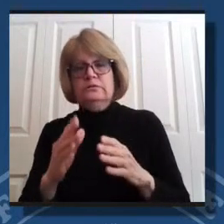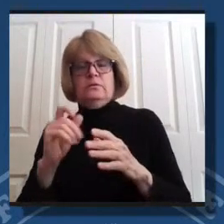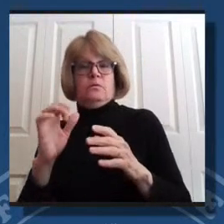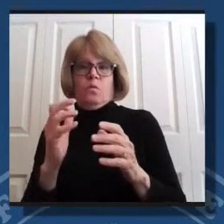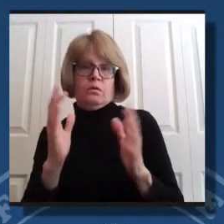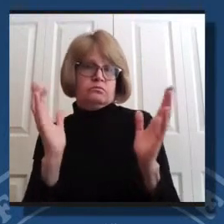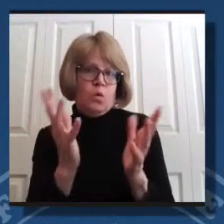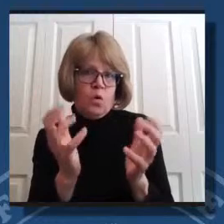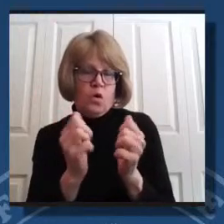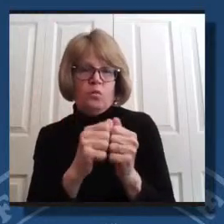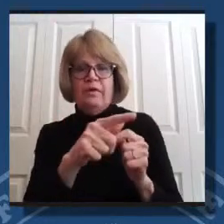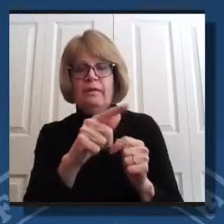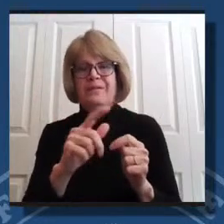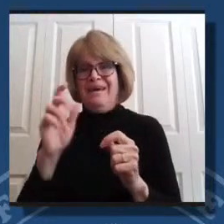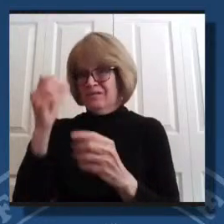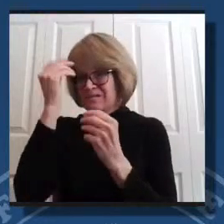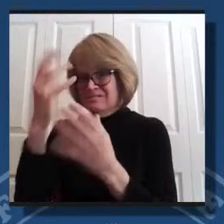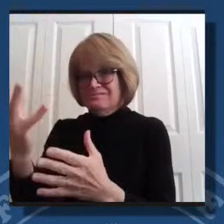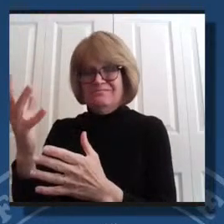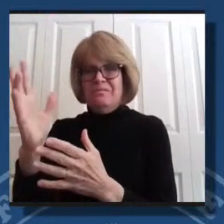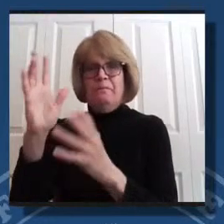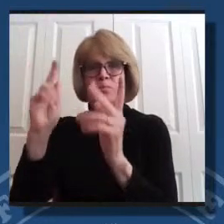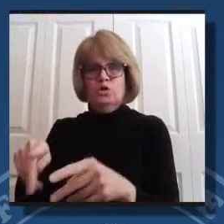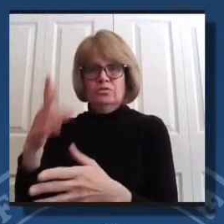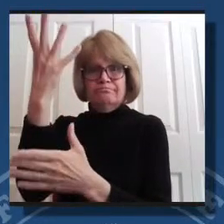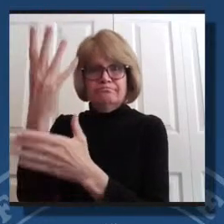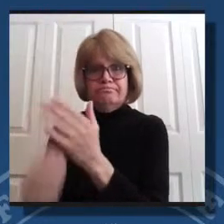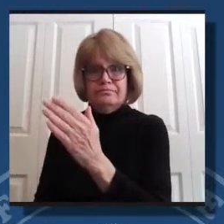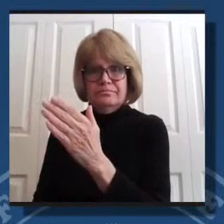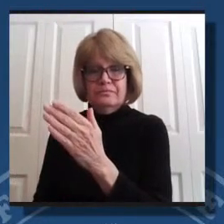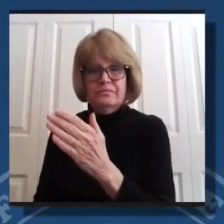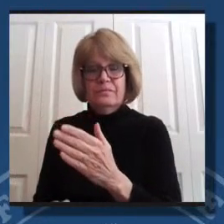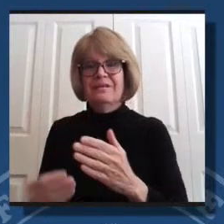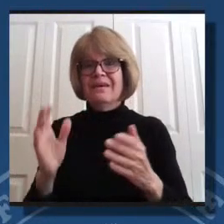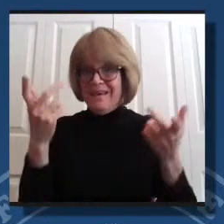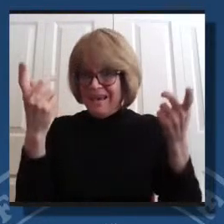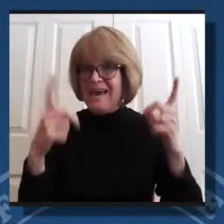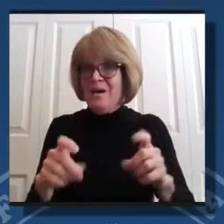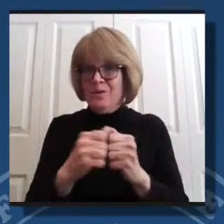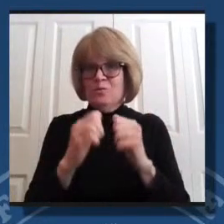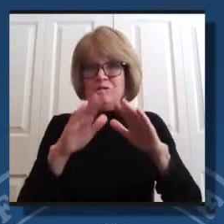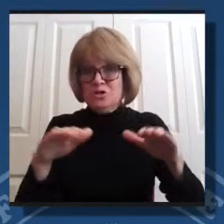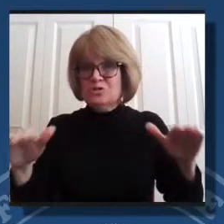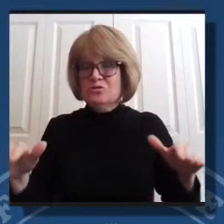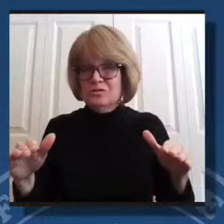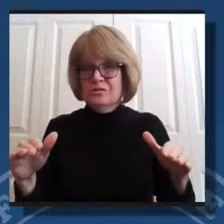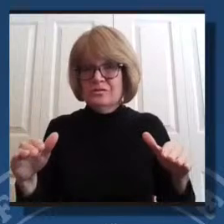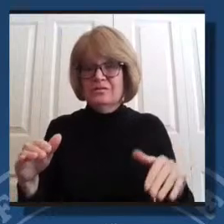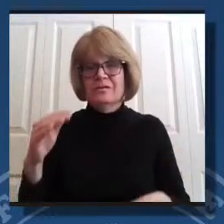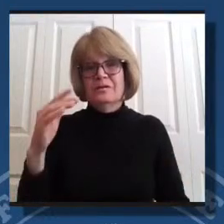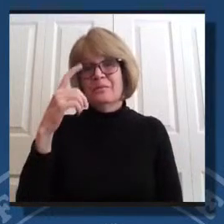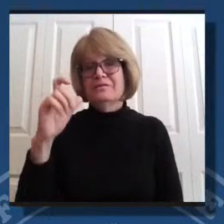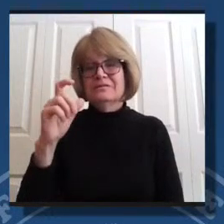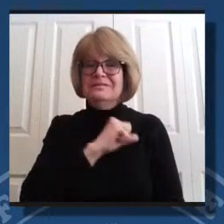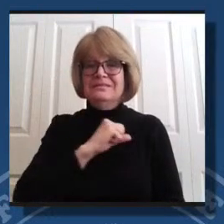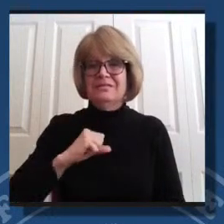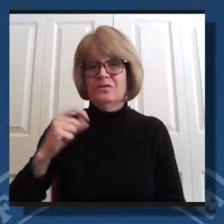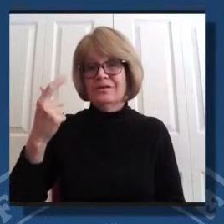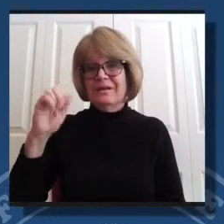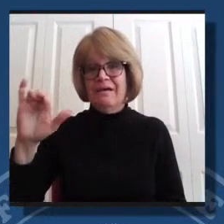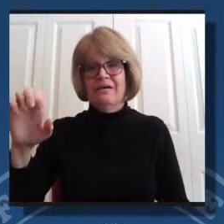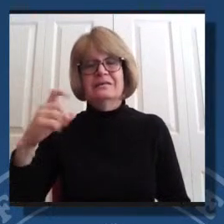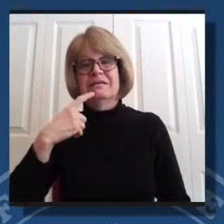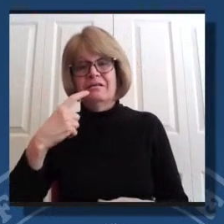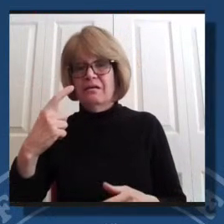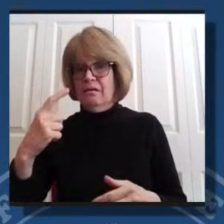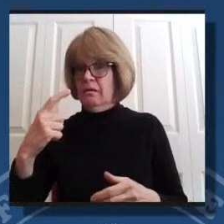no longer in their lives. And that's happening with children. And it's happening because, as Senator Gay mentioned, the education piece that's so important,